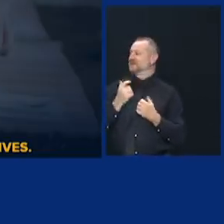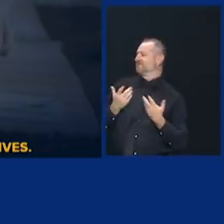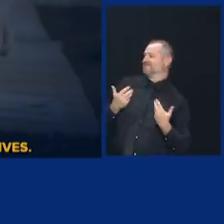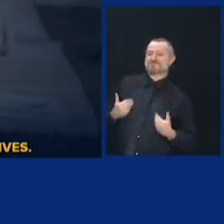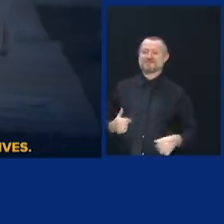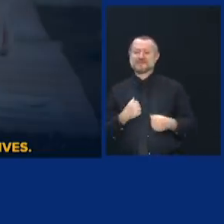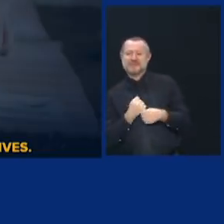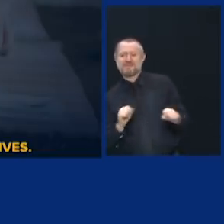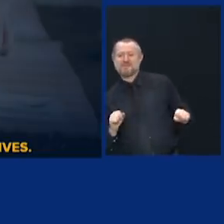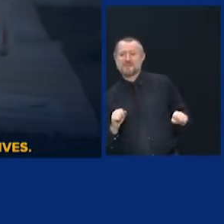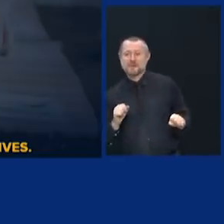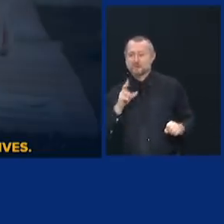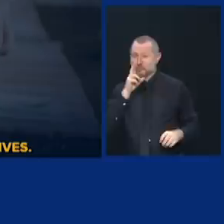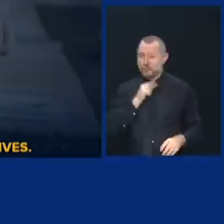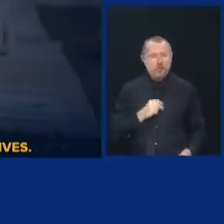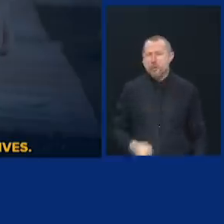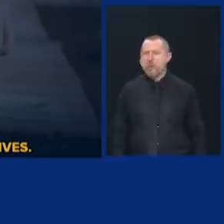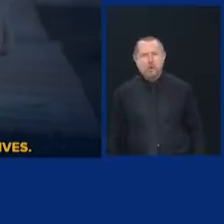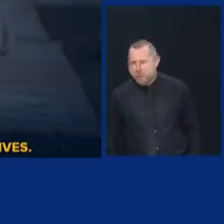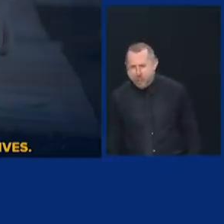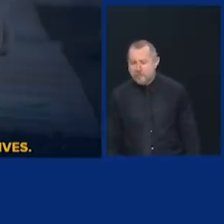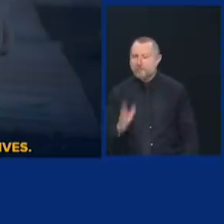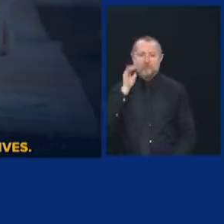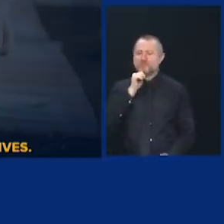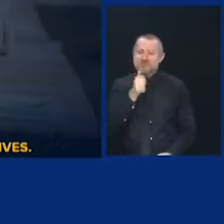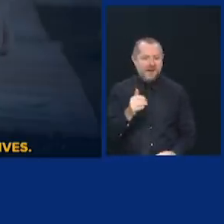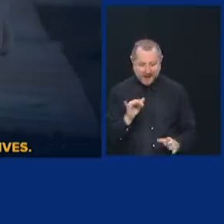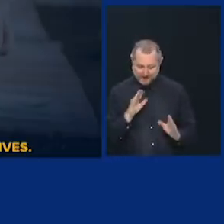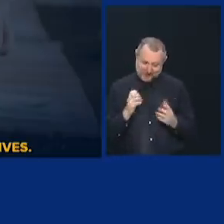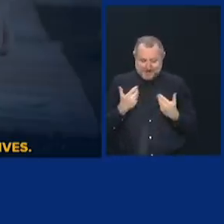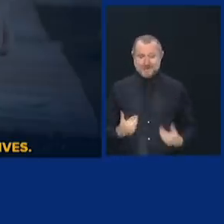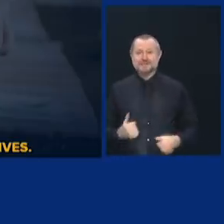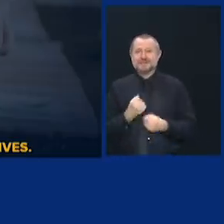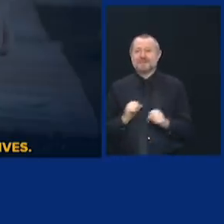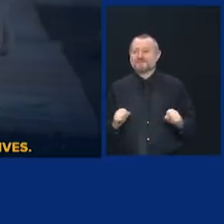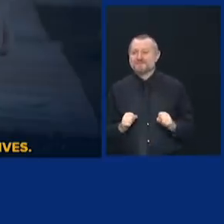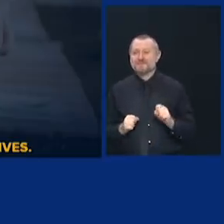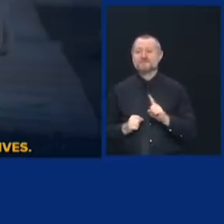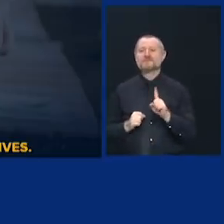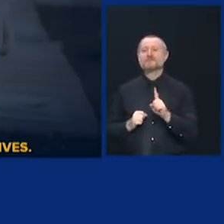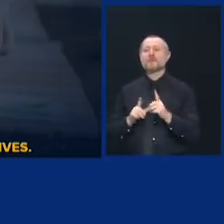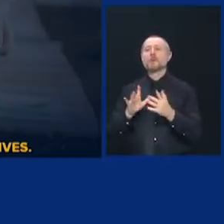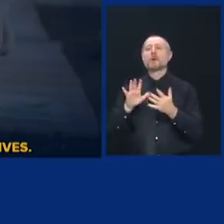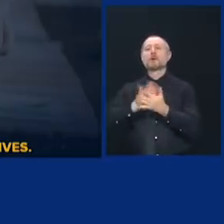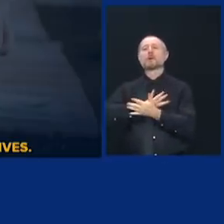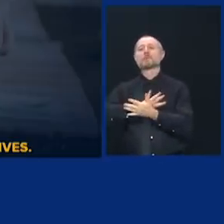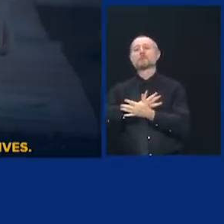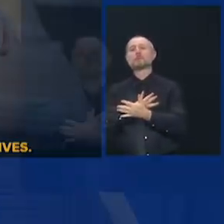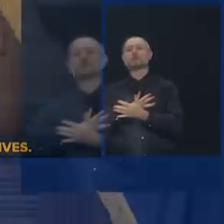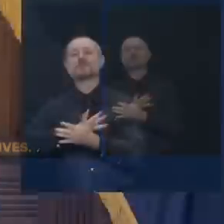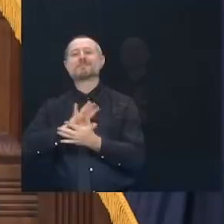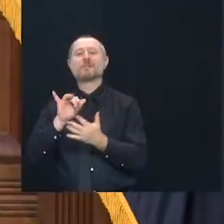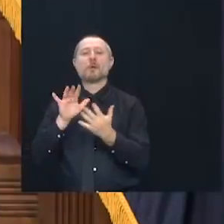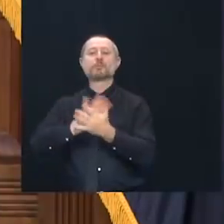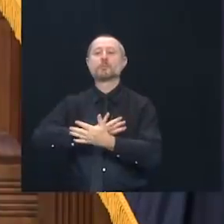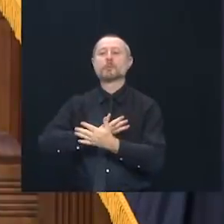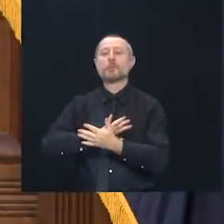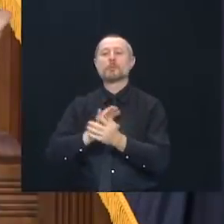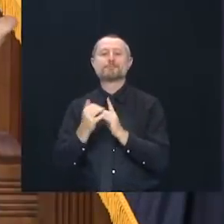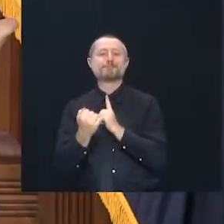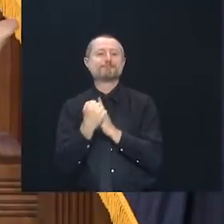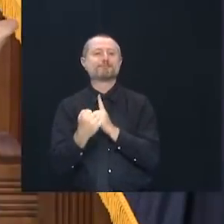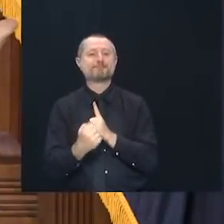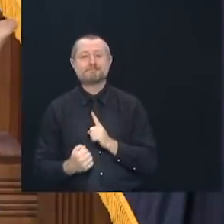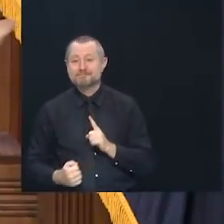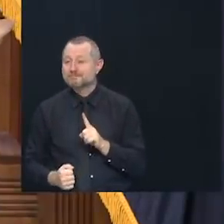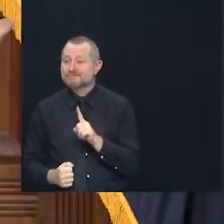No, you won't be safe. It's an illusion. My sister loves me.